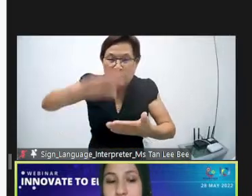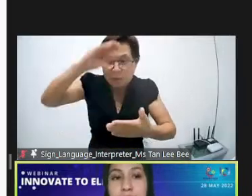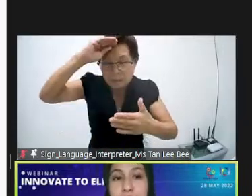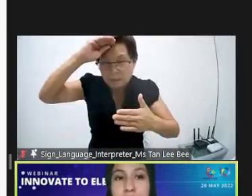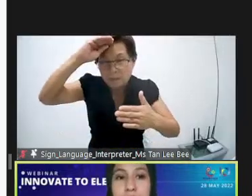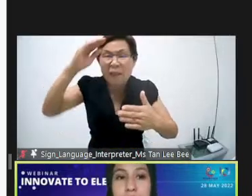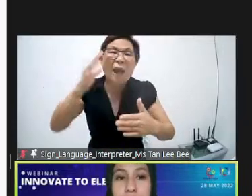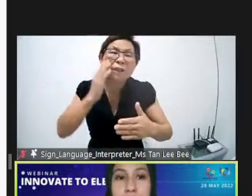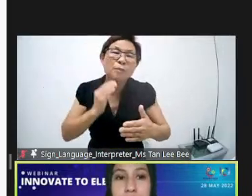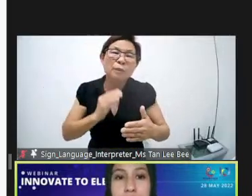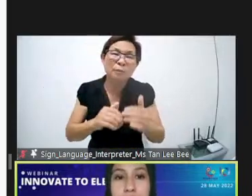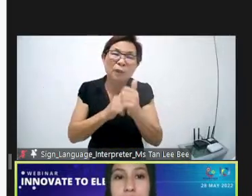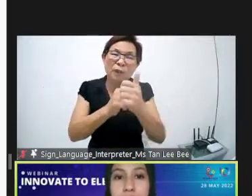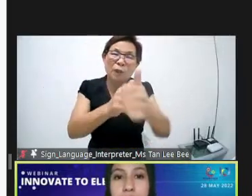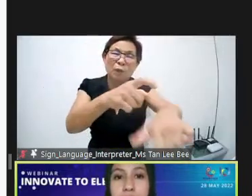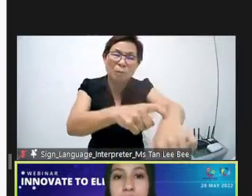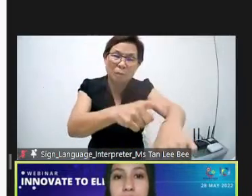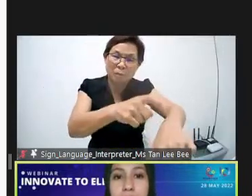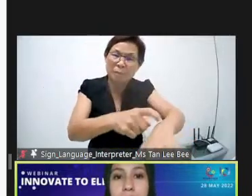times.